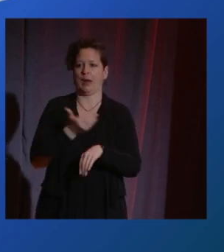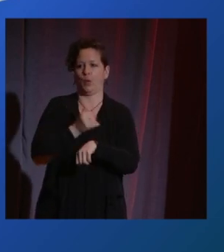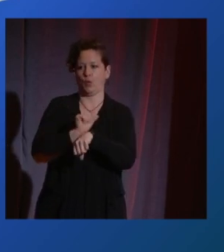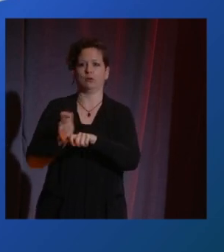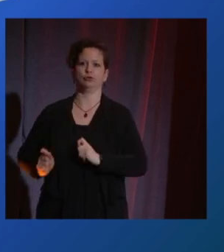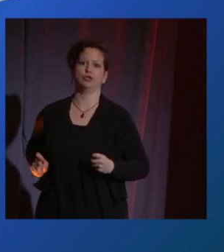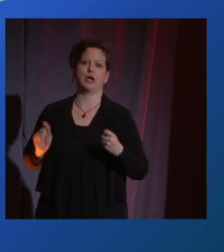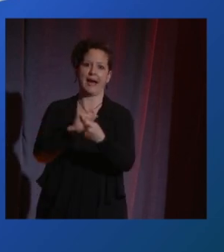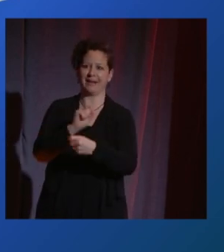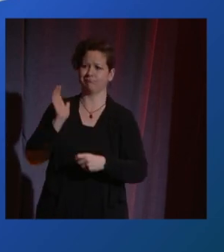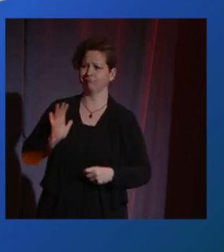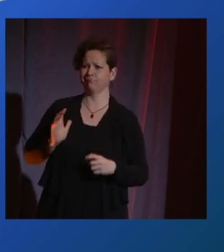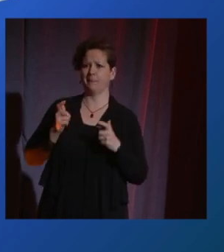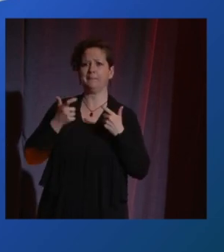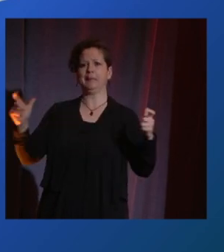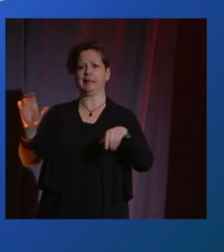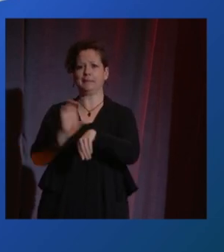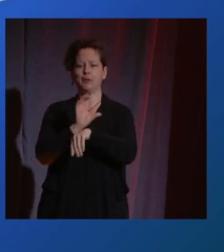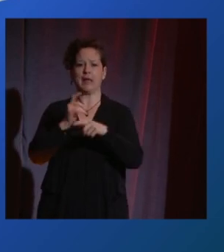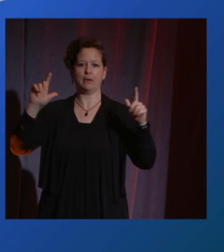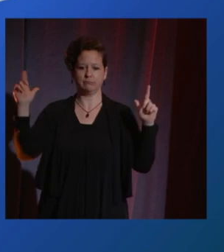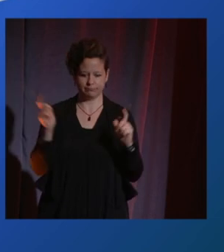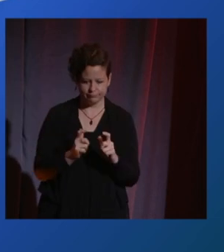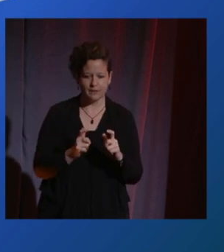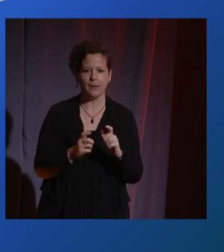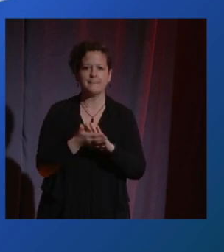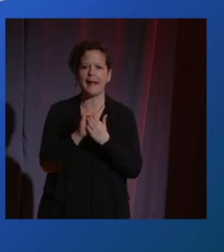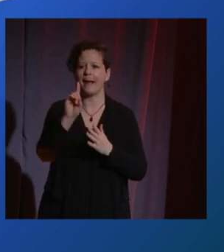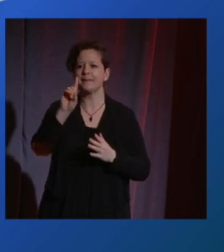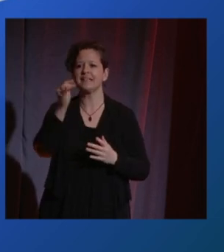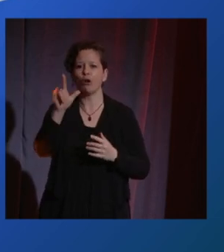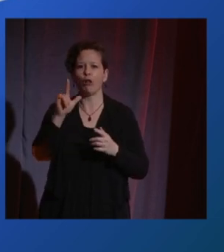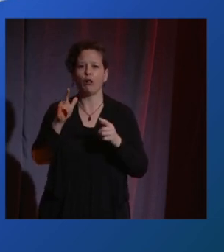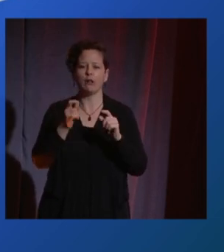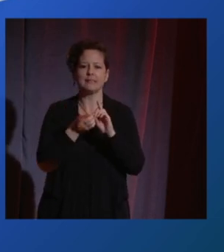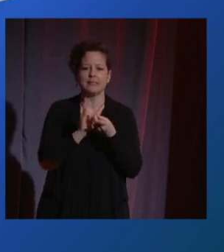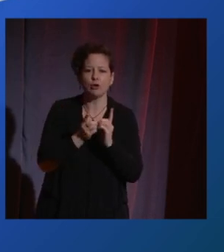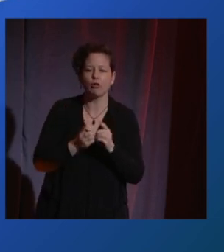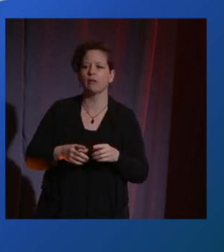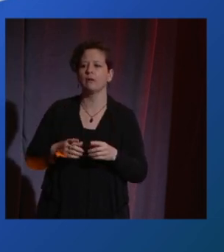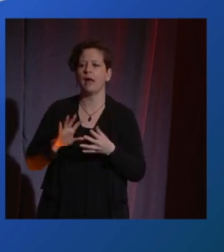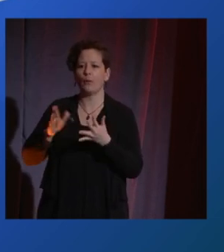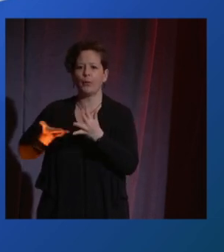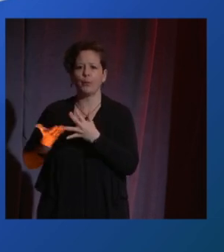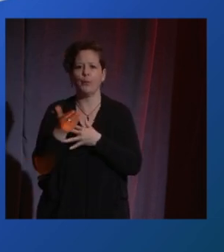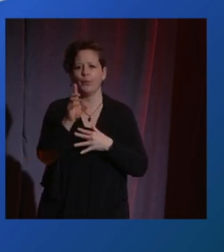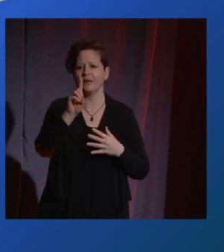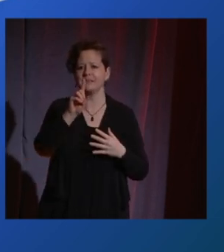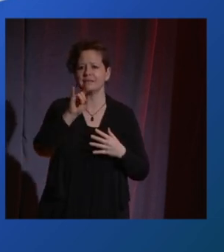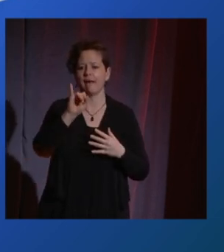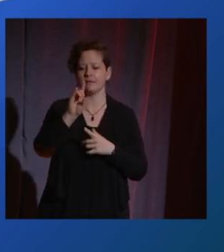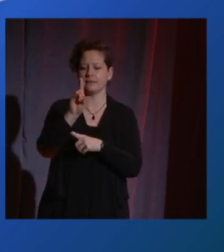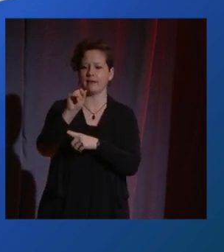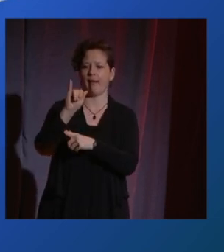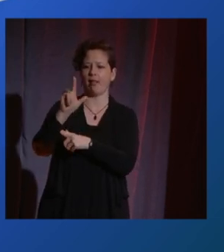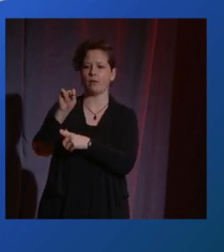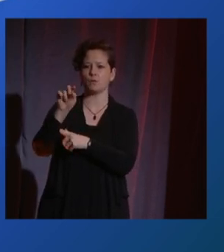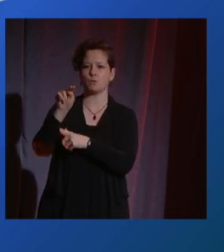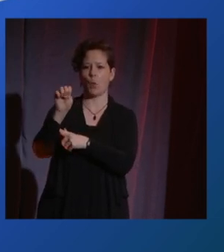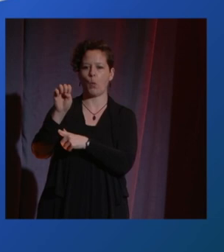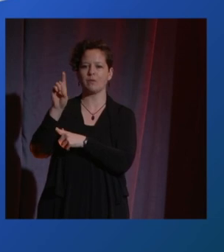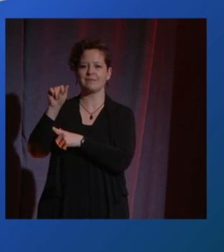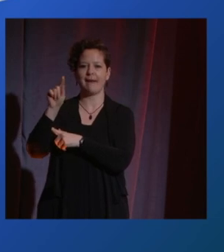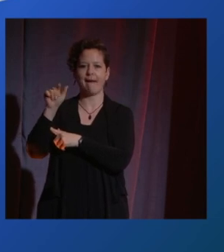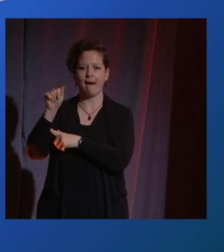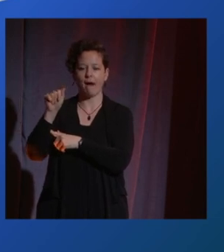from data that we had to digitize ourself to dial tone data coming in in real time